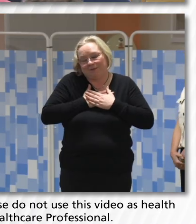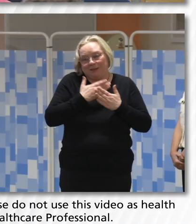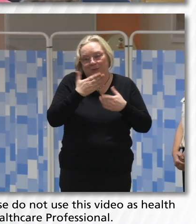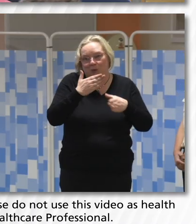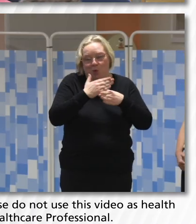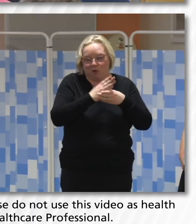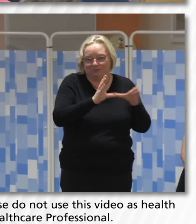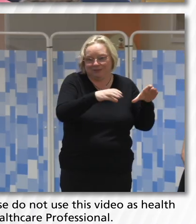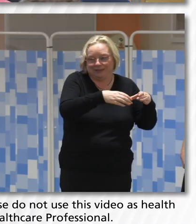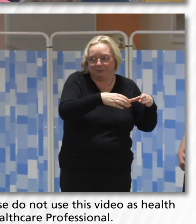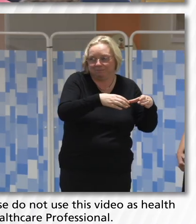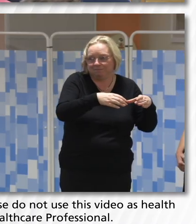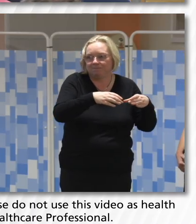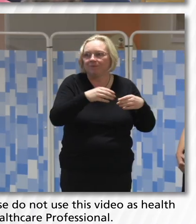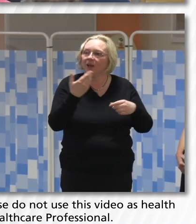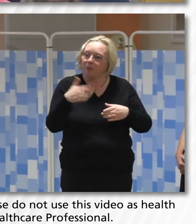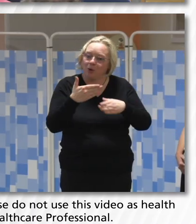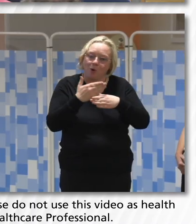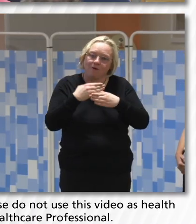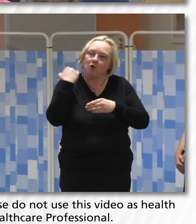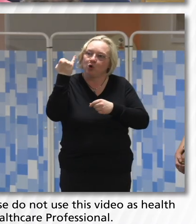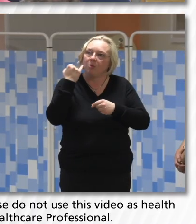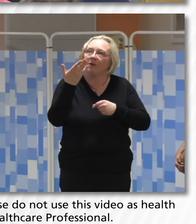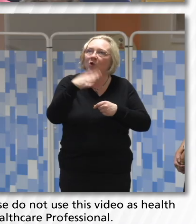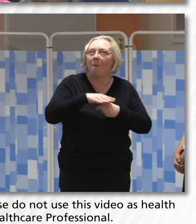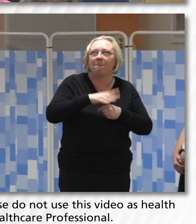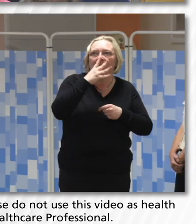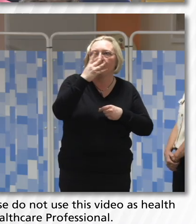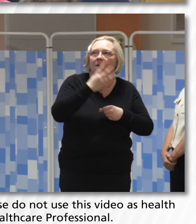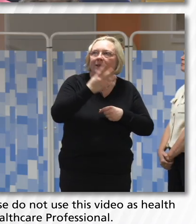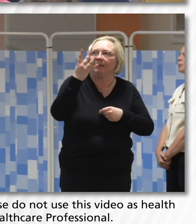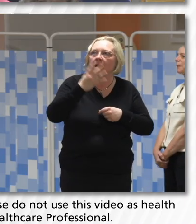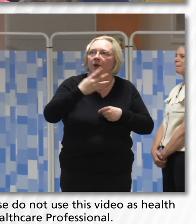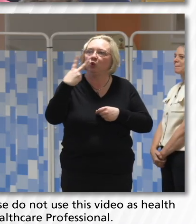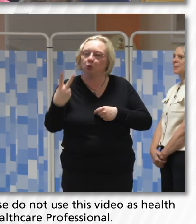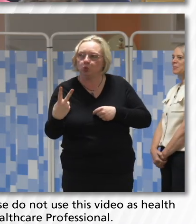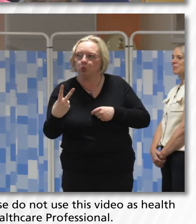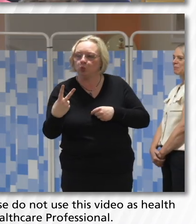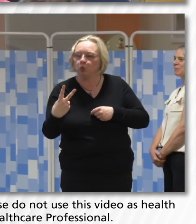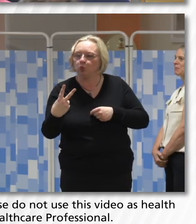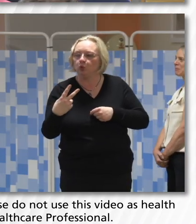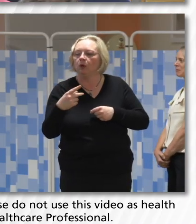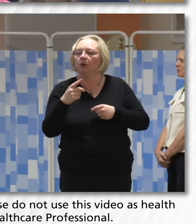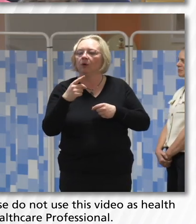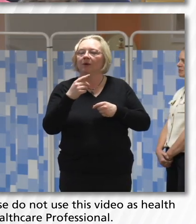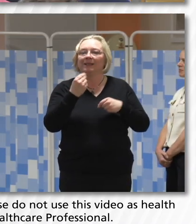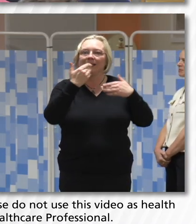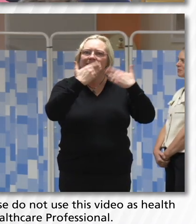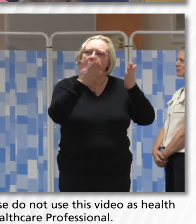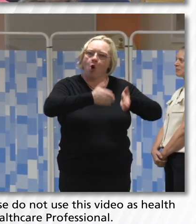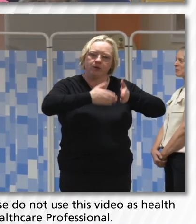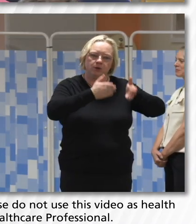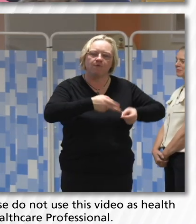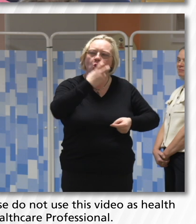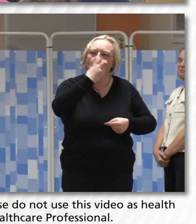done it. I've been working in Derby since 1992, and I was in the day hospital for the elderly from 1994,